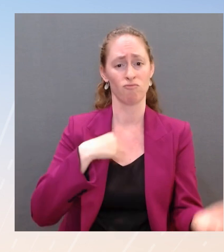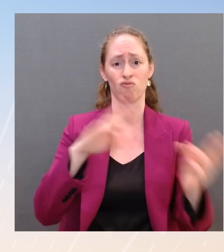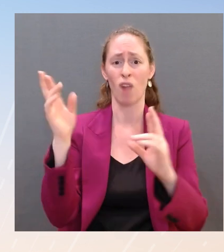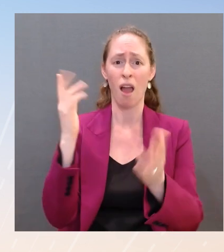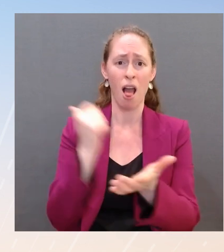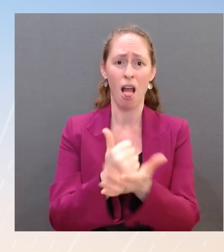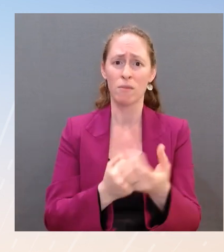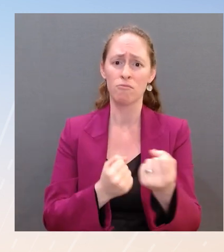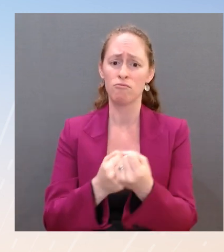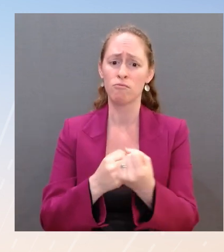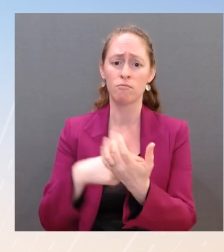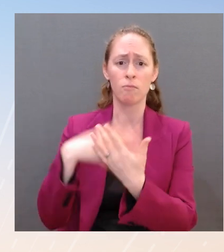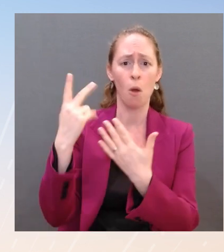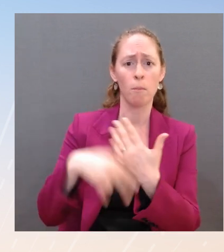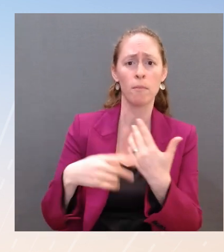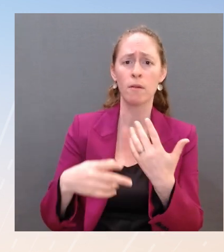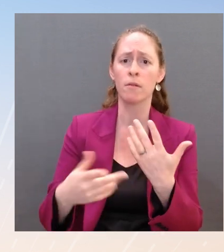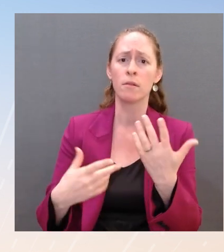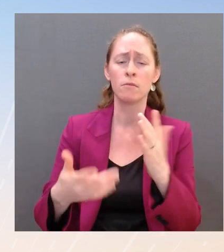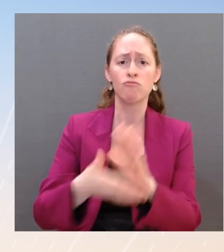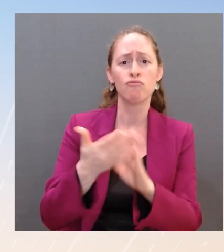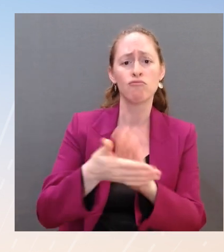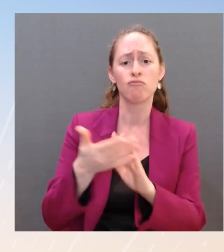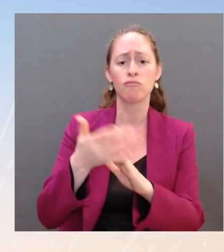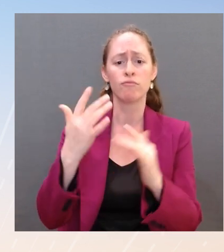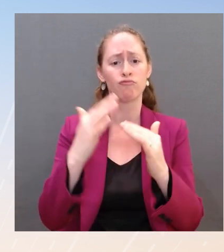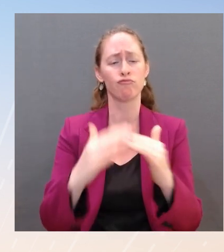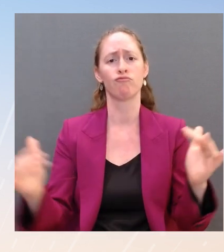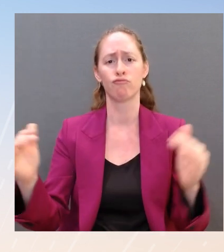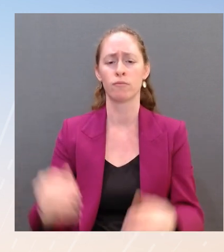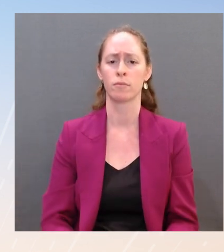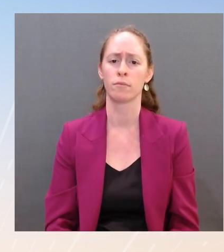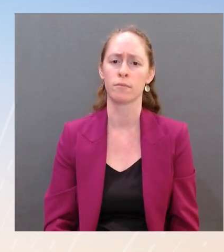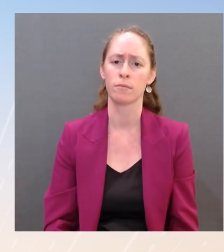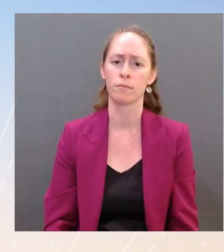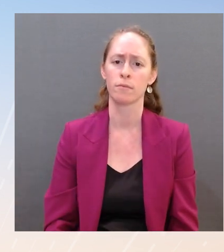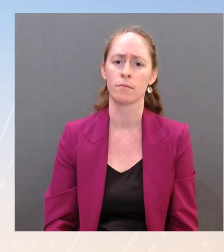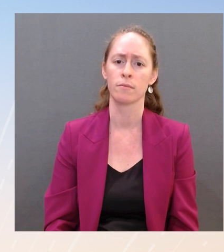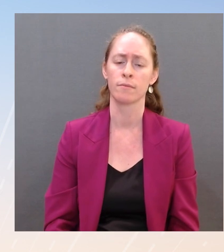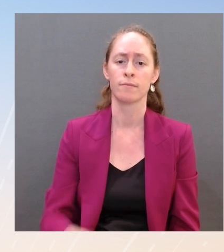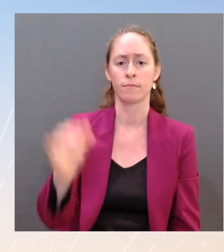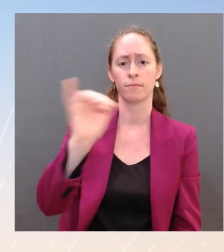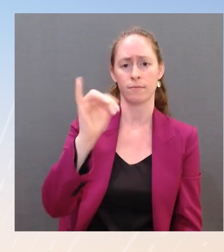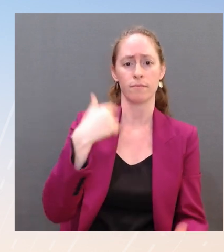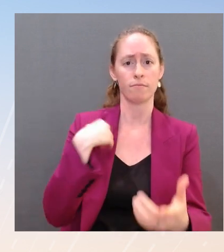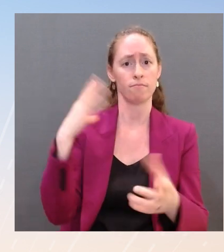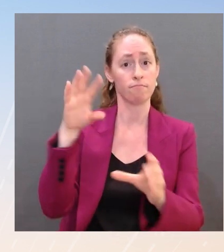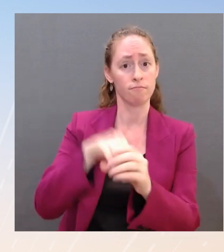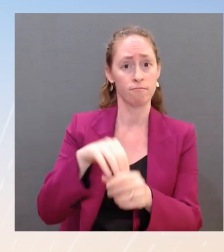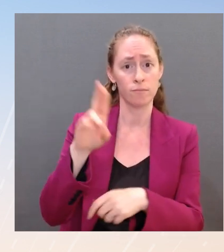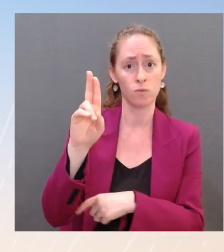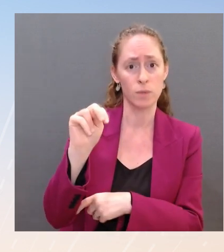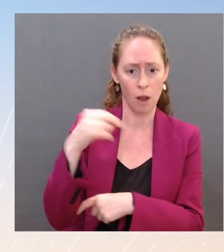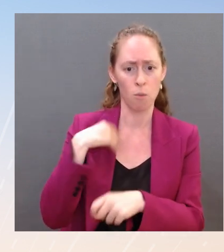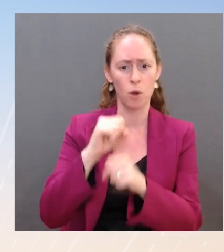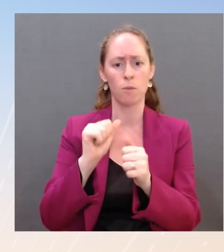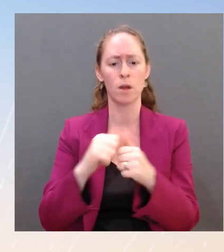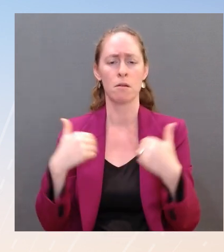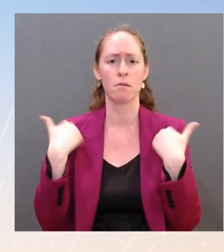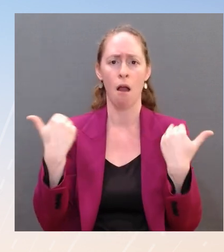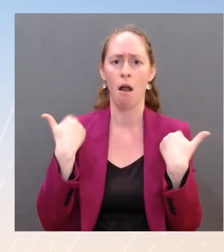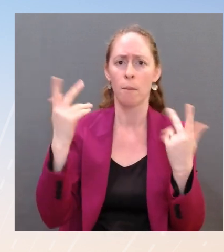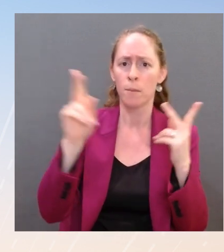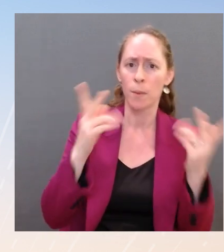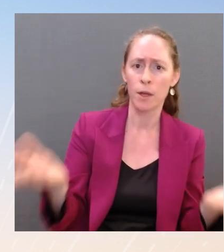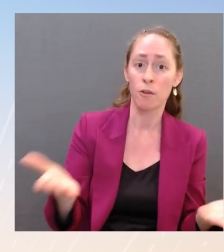communities. As the U.S. Youth Observer to the United Nations, I've been working with young people across the United States and across the globe to talk